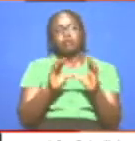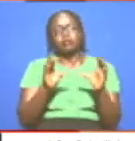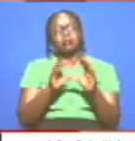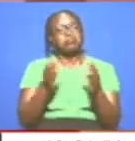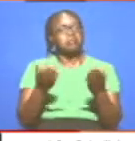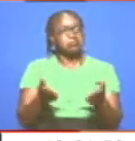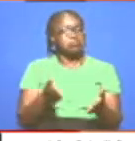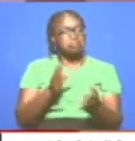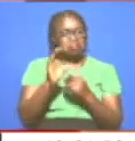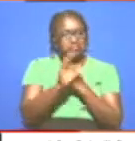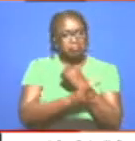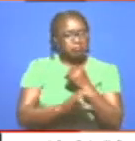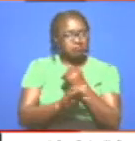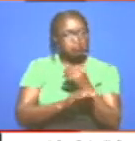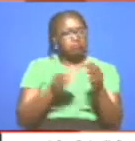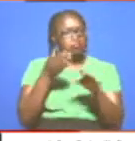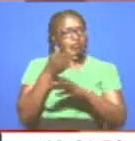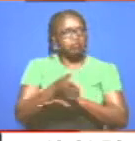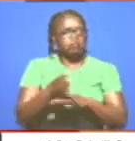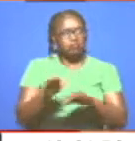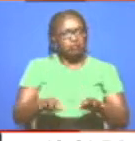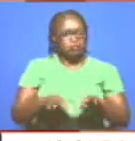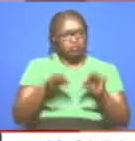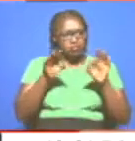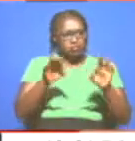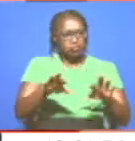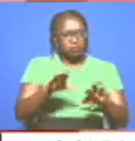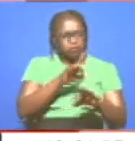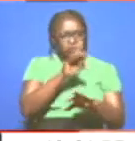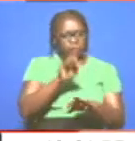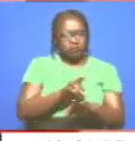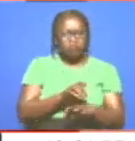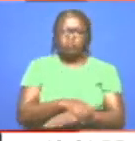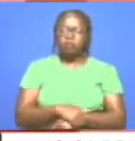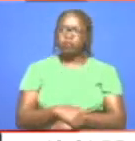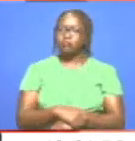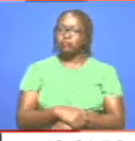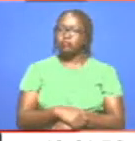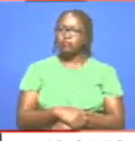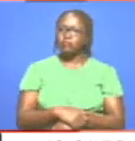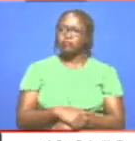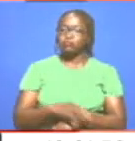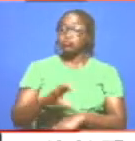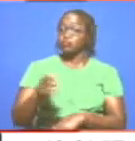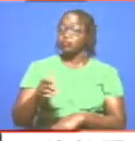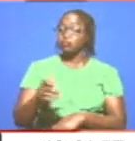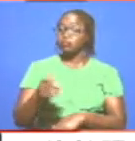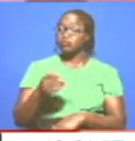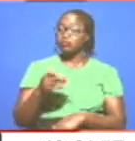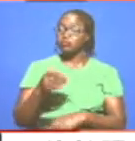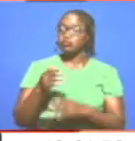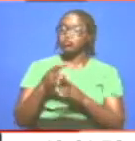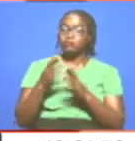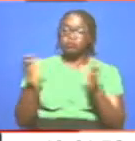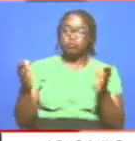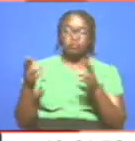in the country and also in Australia? I think the counties will play a very big role. Mm-hmm. First of all, how with this